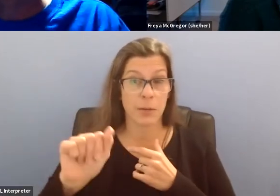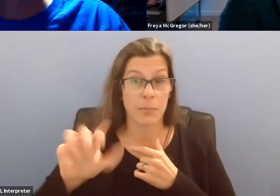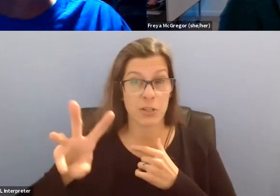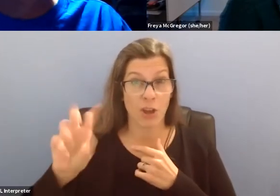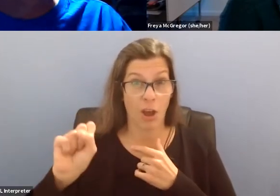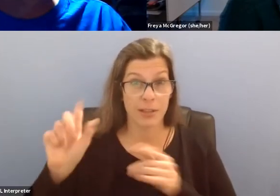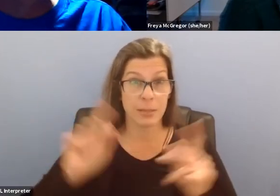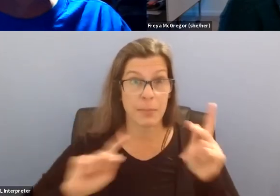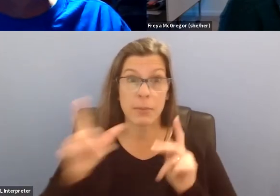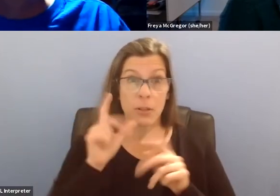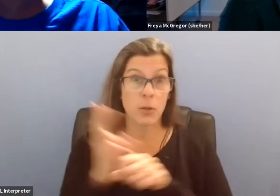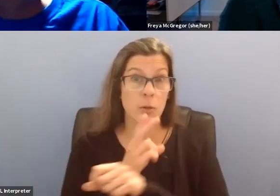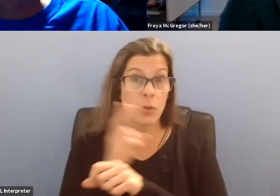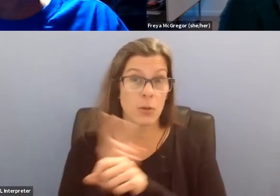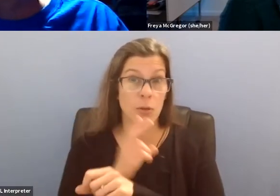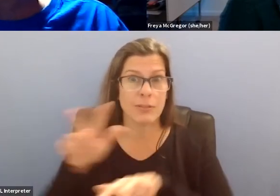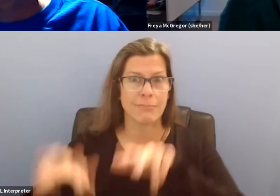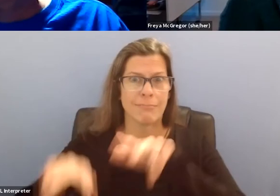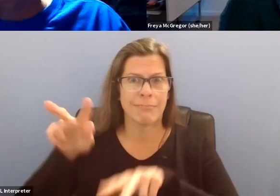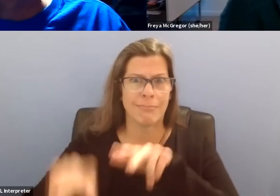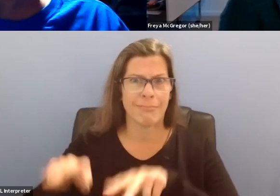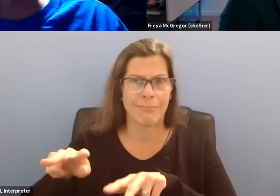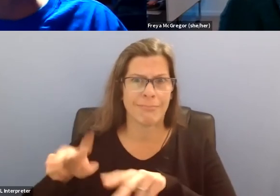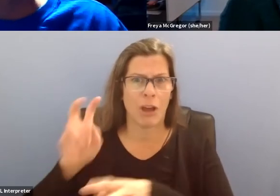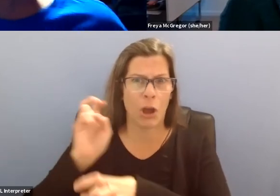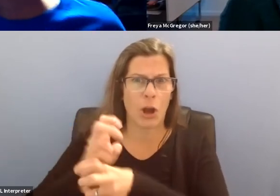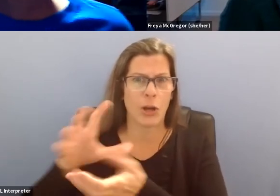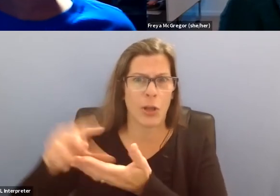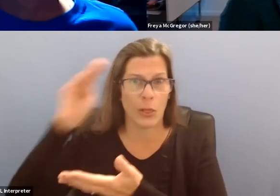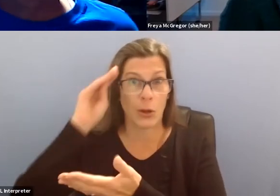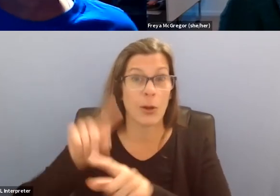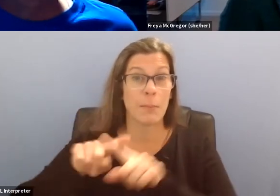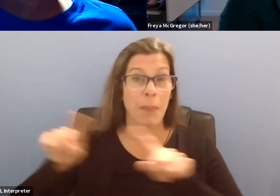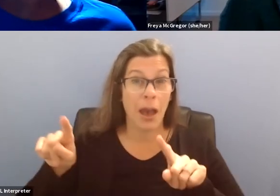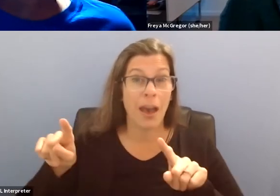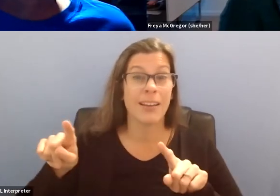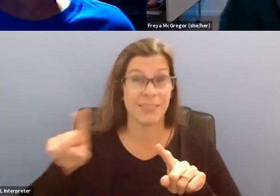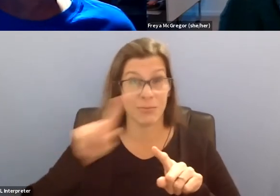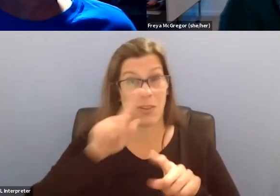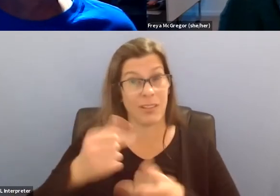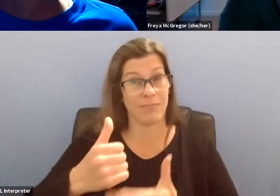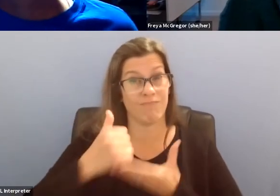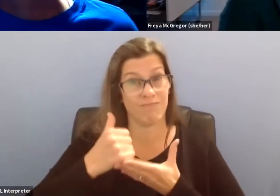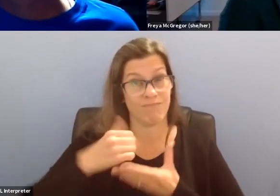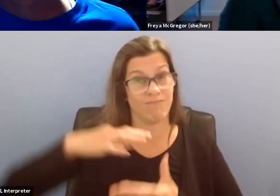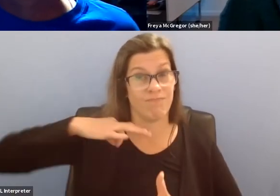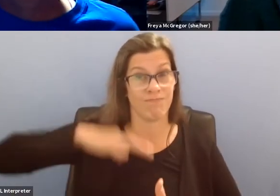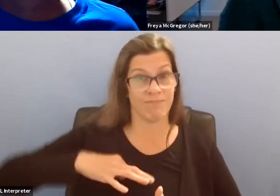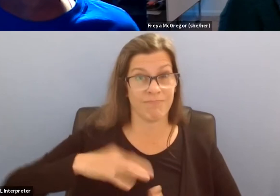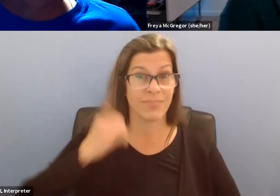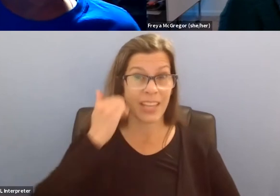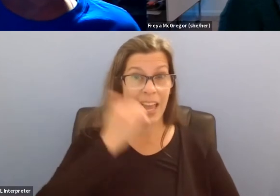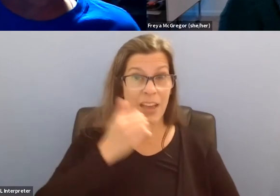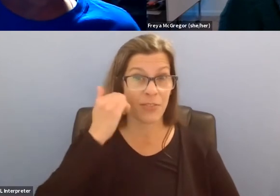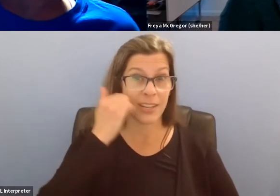find it hard to learn, but once you learn it and there's always more to learn, but it's very useful. And I use it every single day,